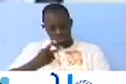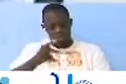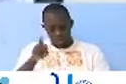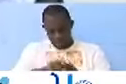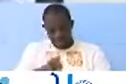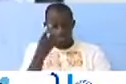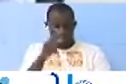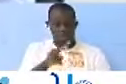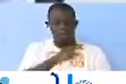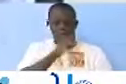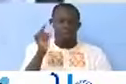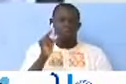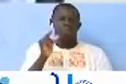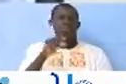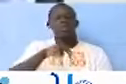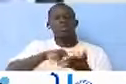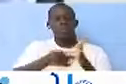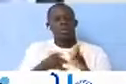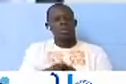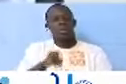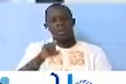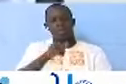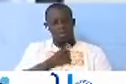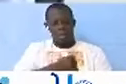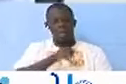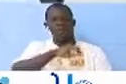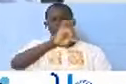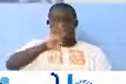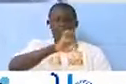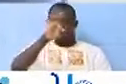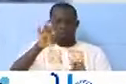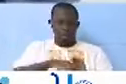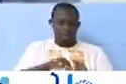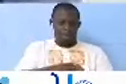same surname. Therefore, he is my relative.